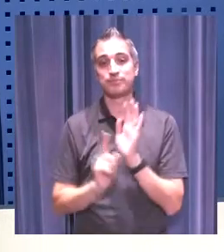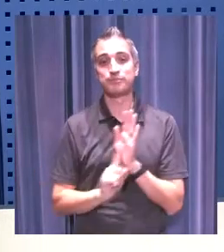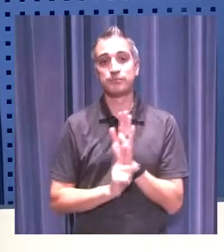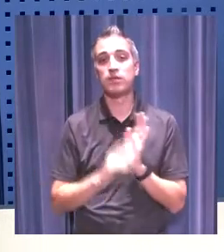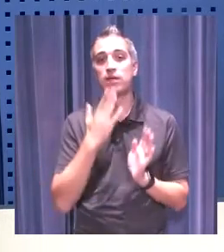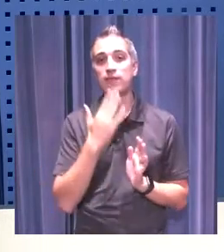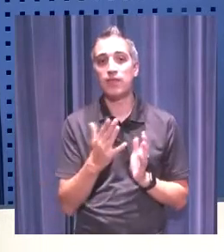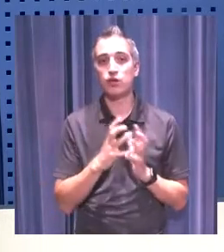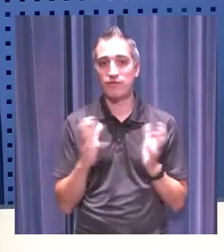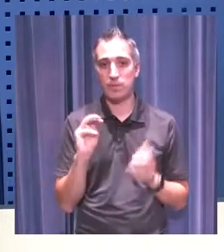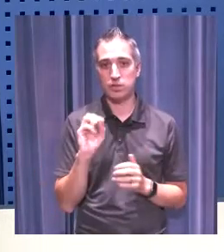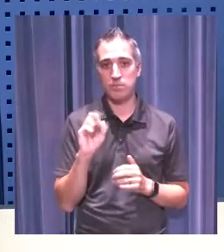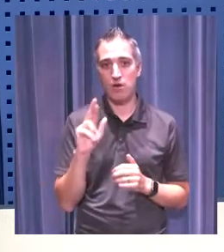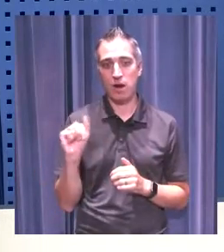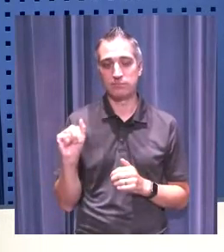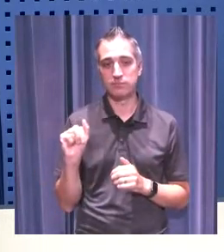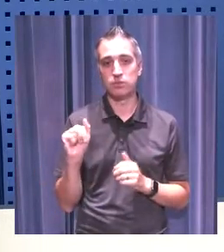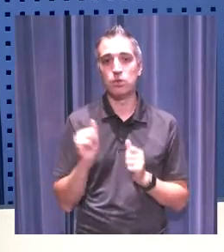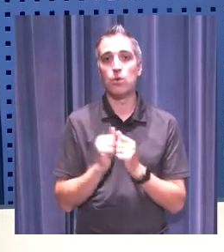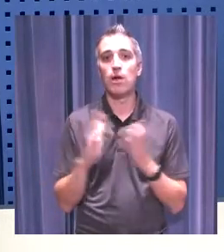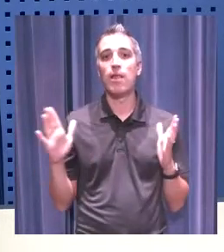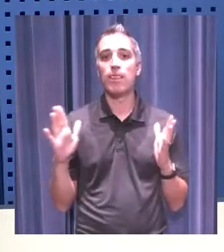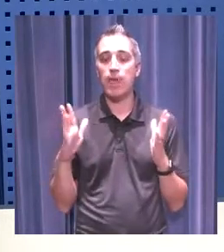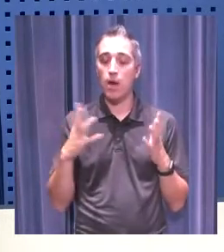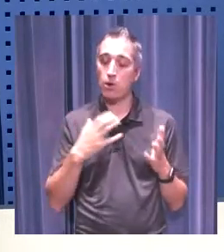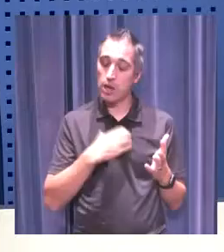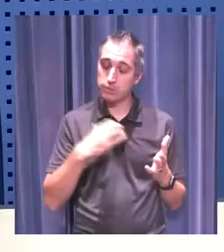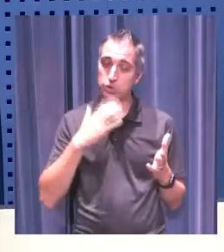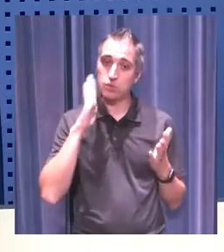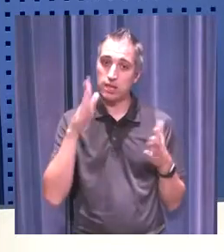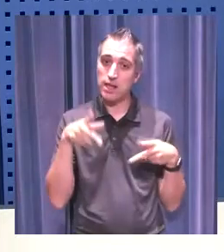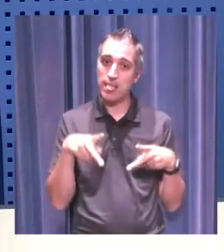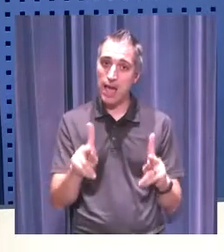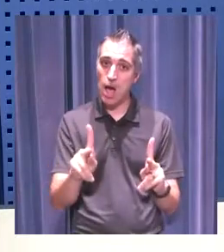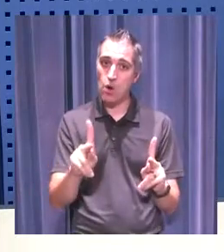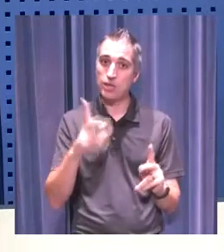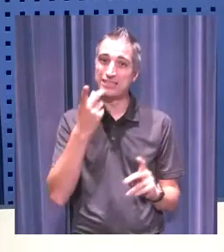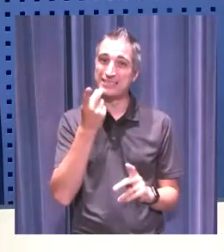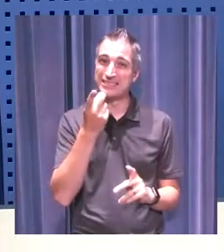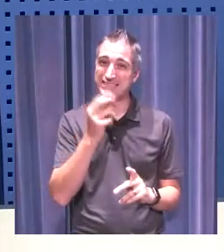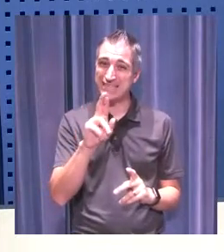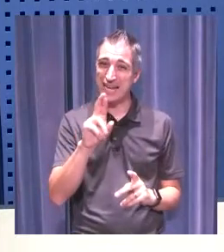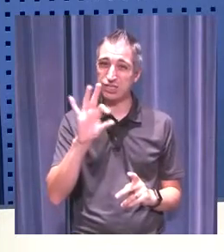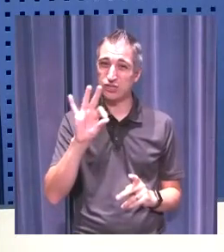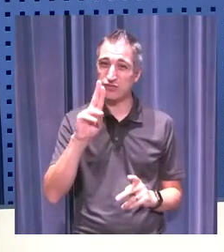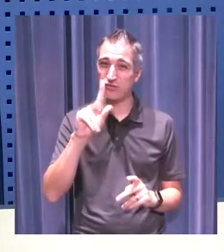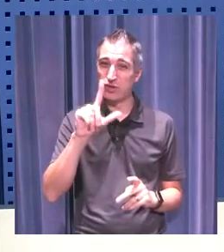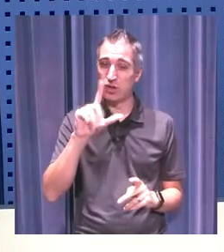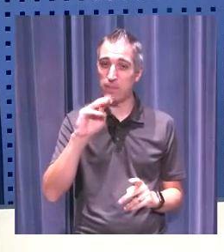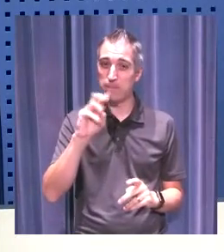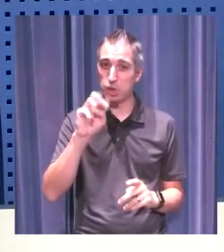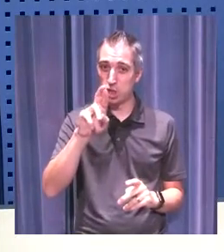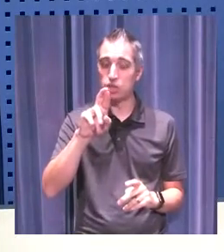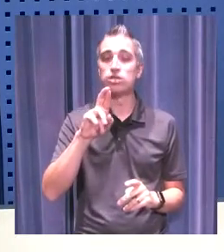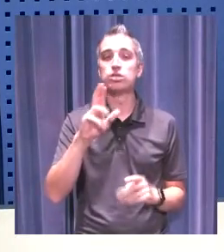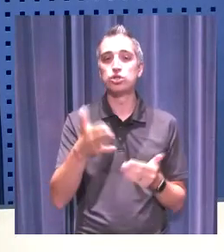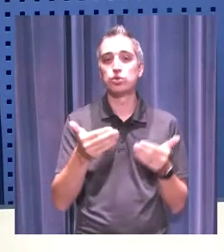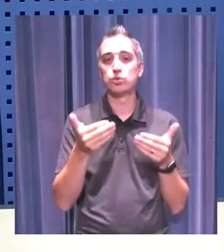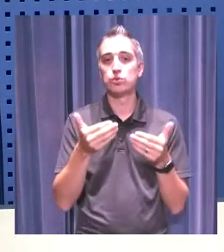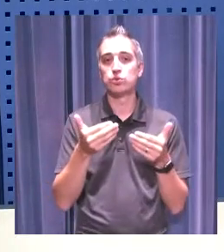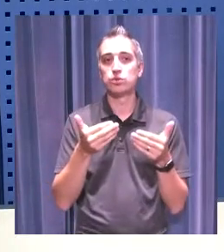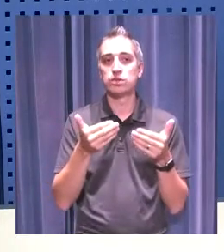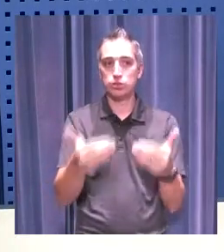Mara. Thank you very much. Without objection, will the board allow Dr. Fulmer? Yes. Dr. Fulmer to